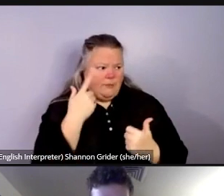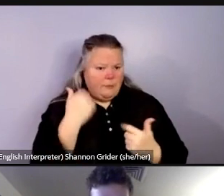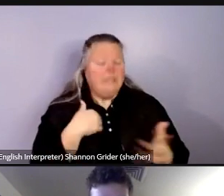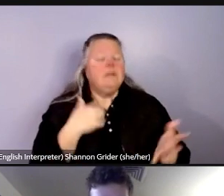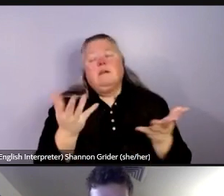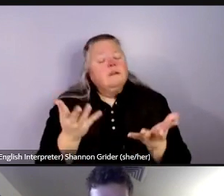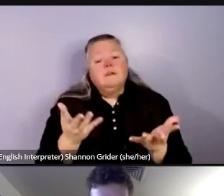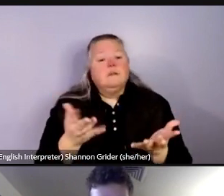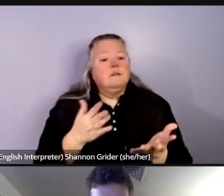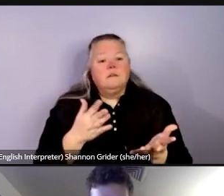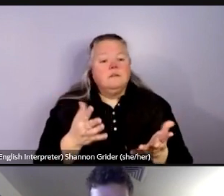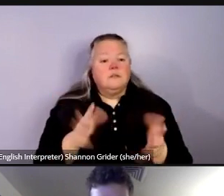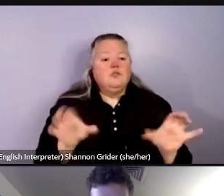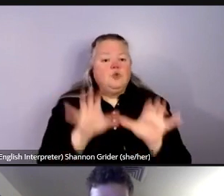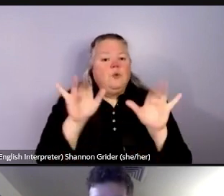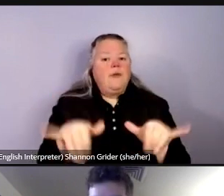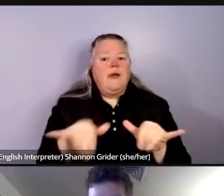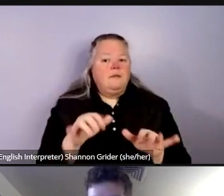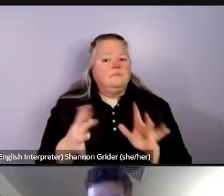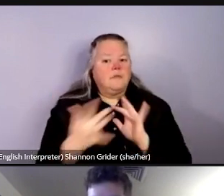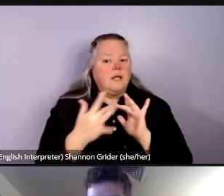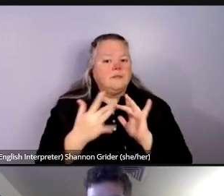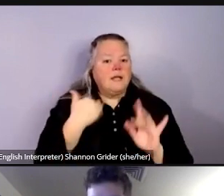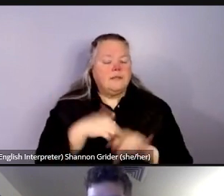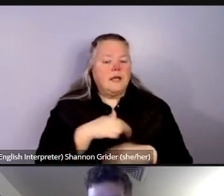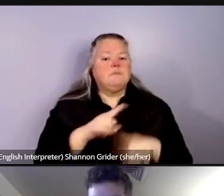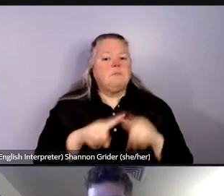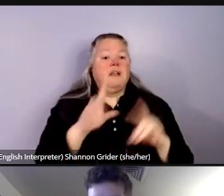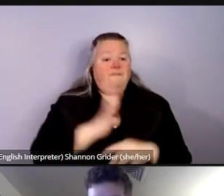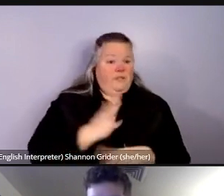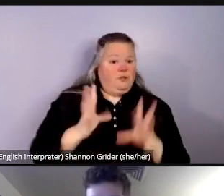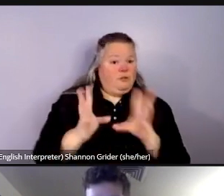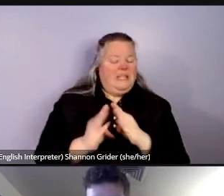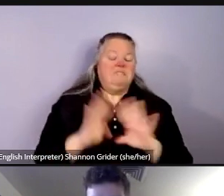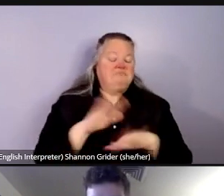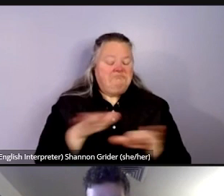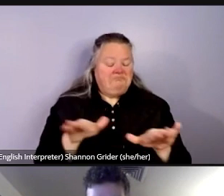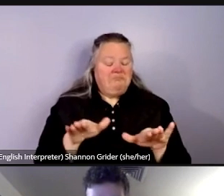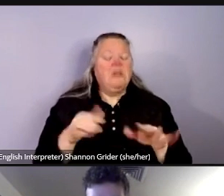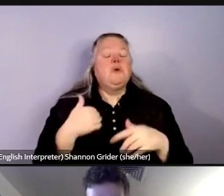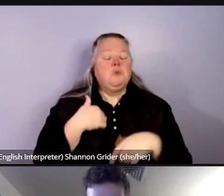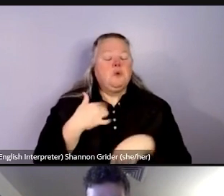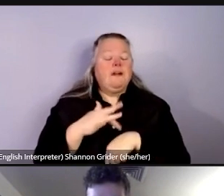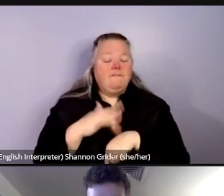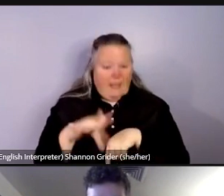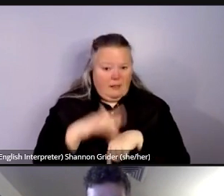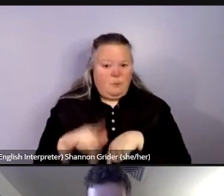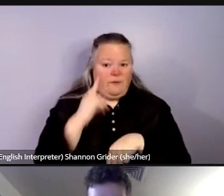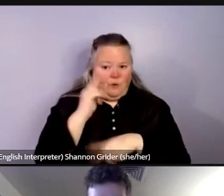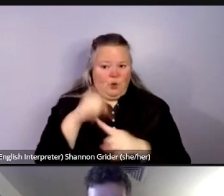space to consider for the work group. So we are available